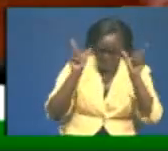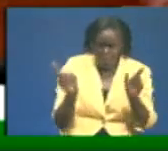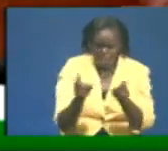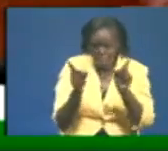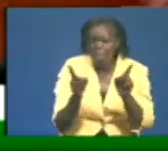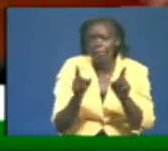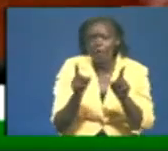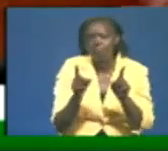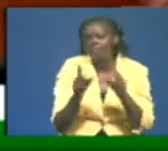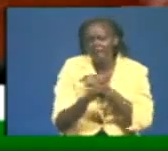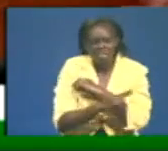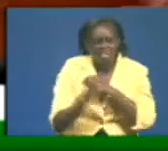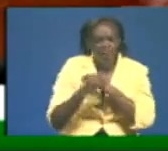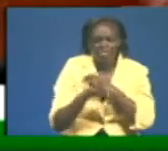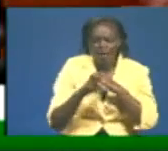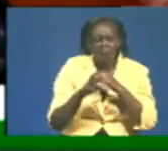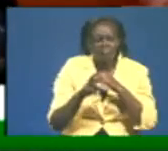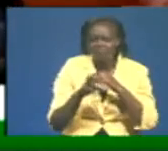animal thefts, Madam Speaker.